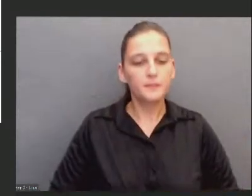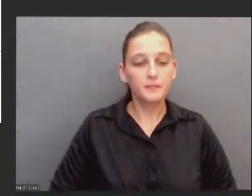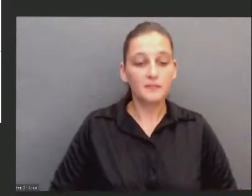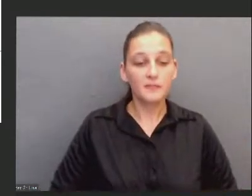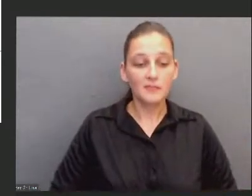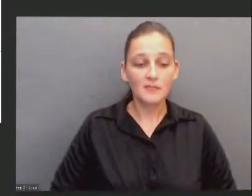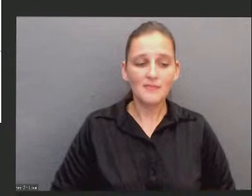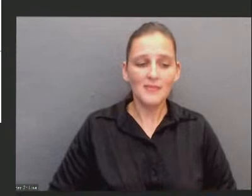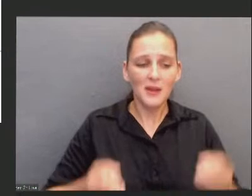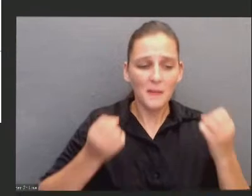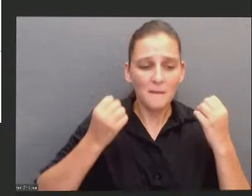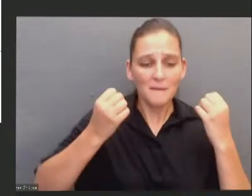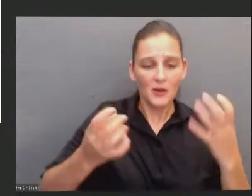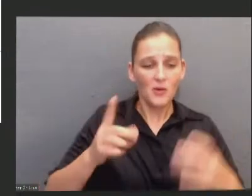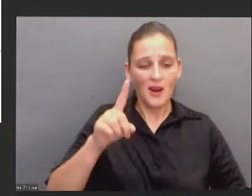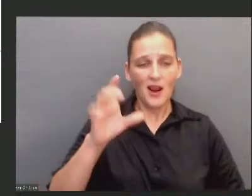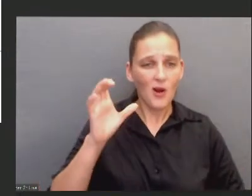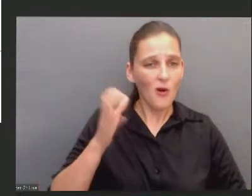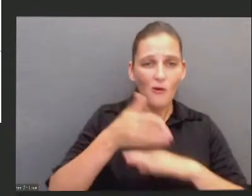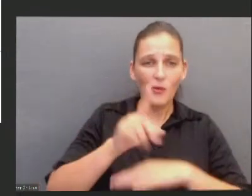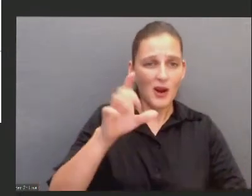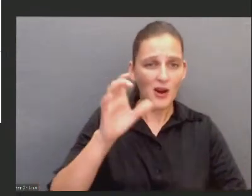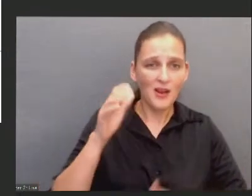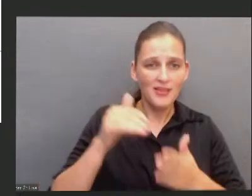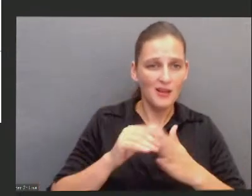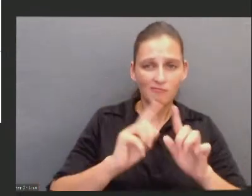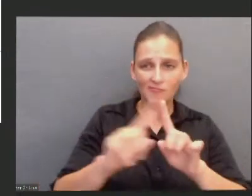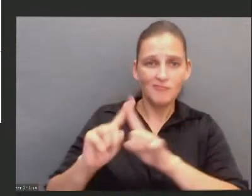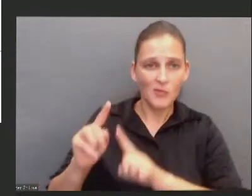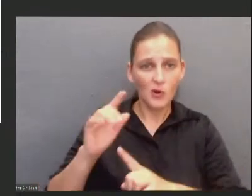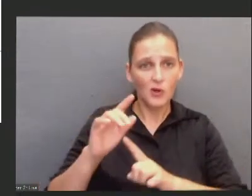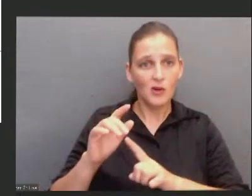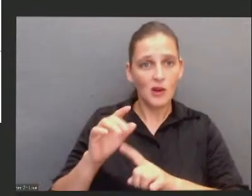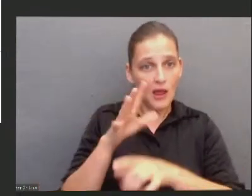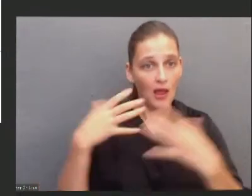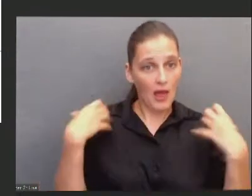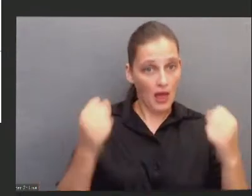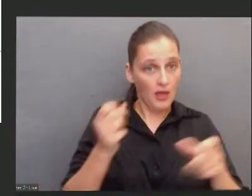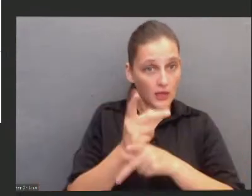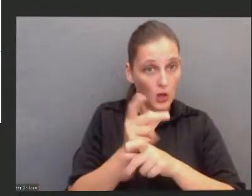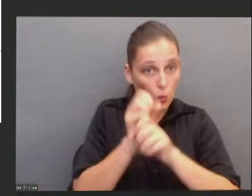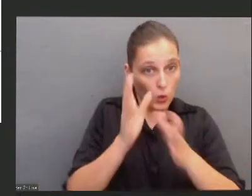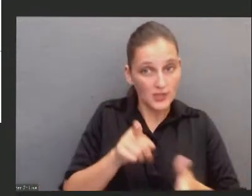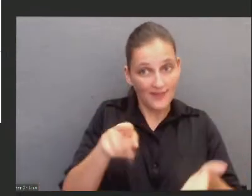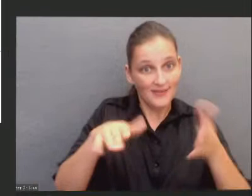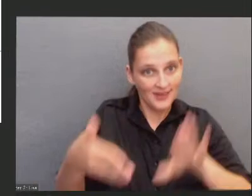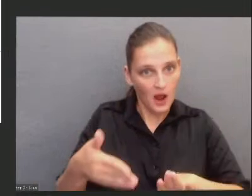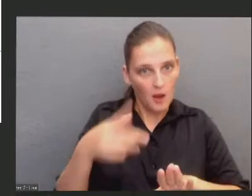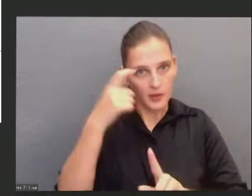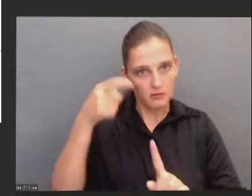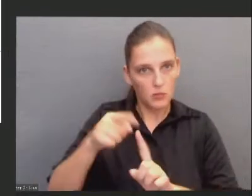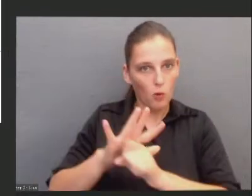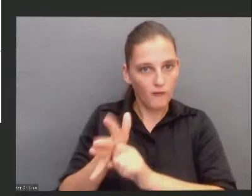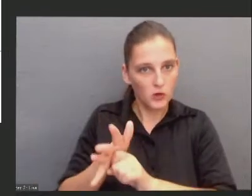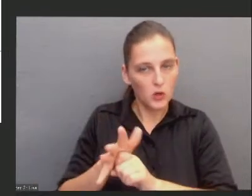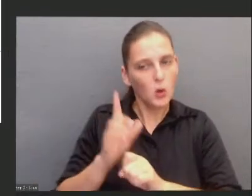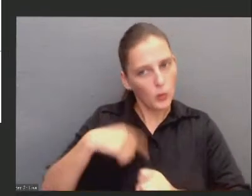from COVID worldwide, and protecting the U.S. healthcare workforce must be a high priority.